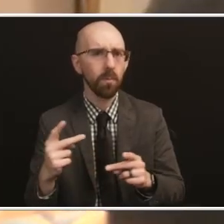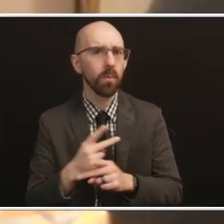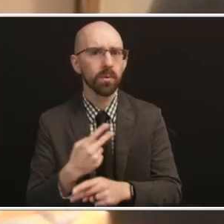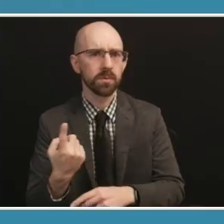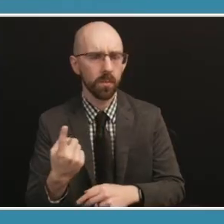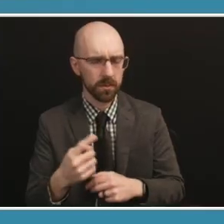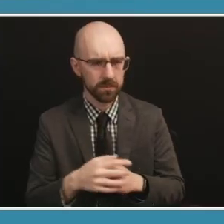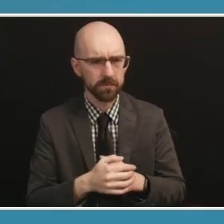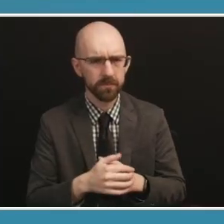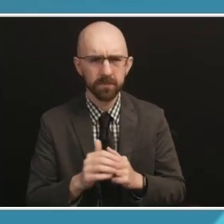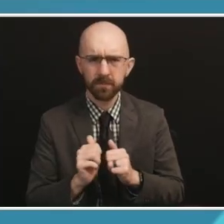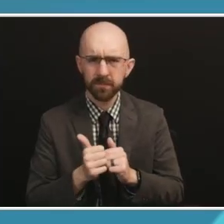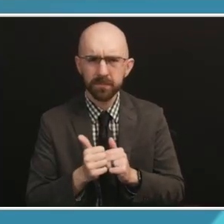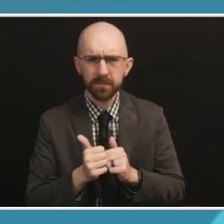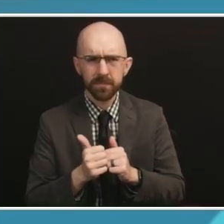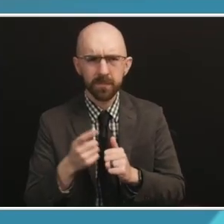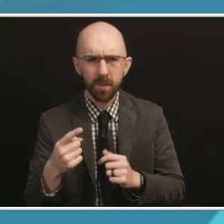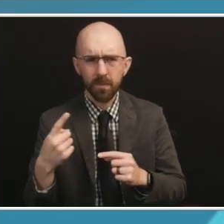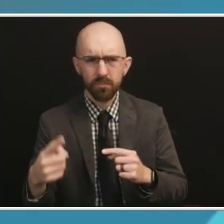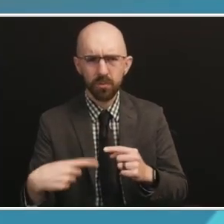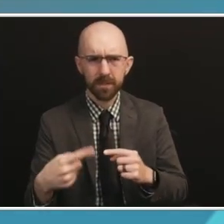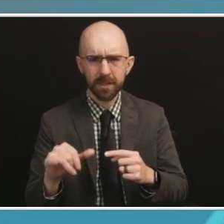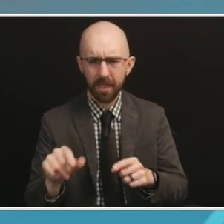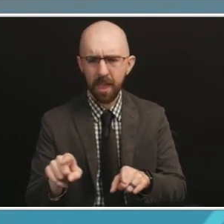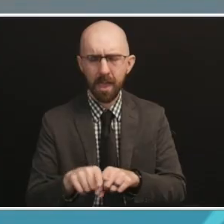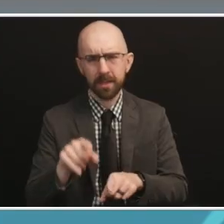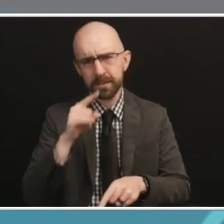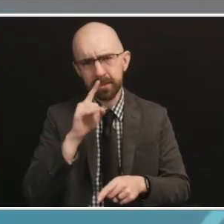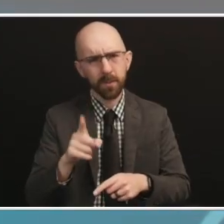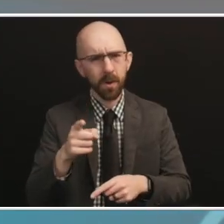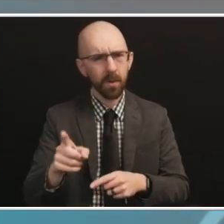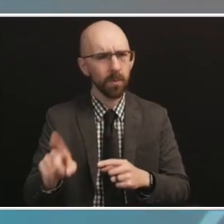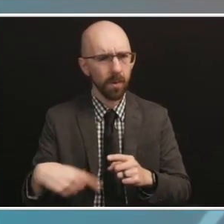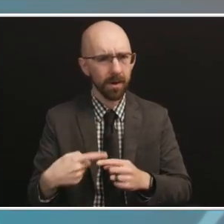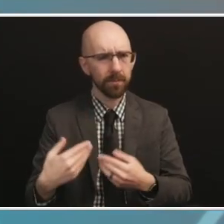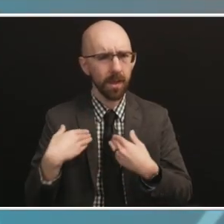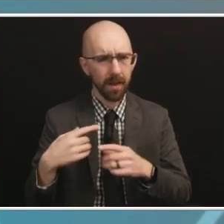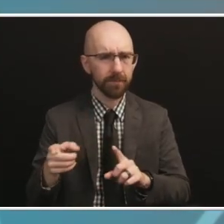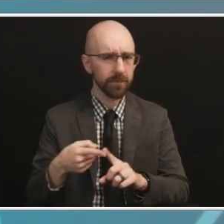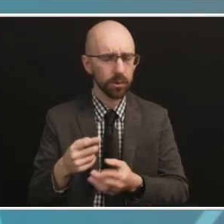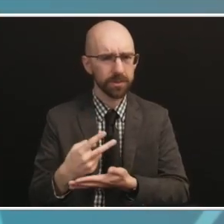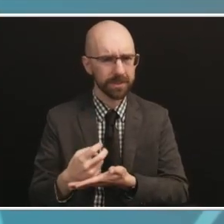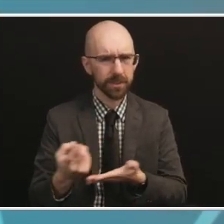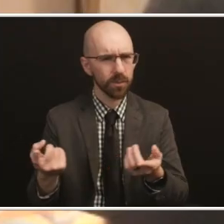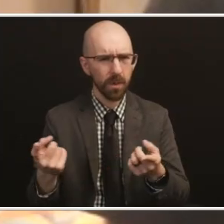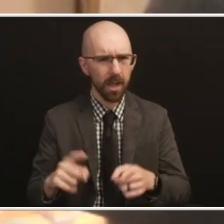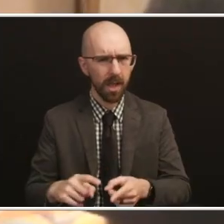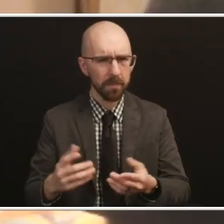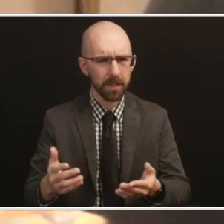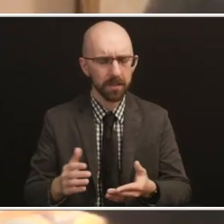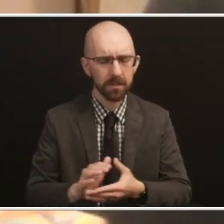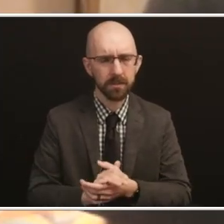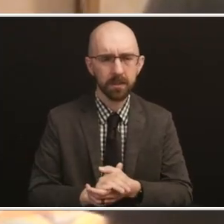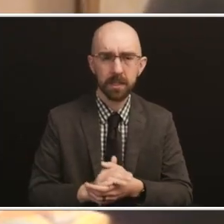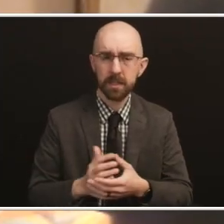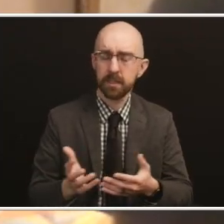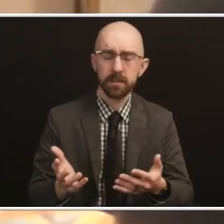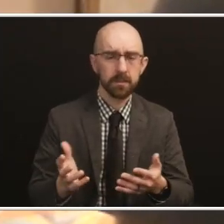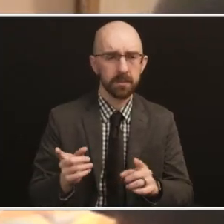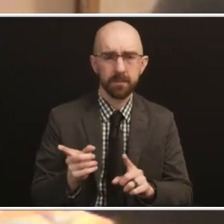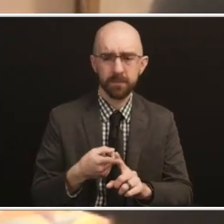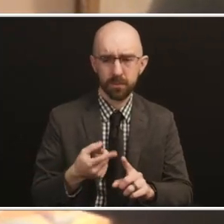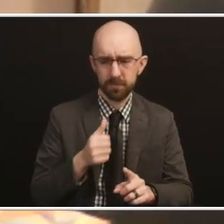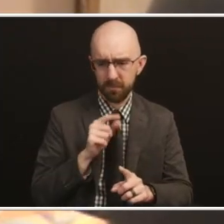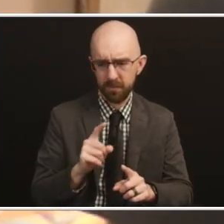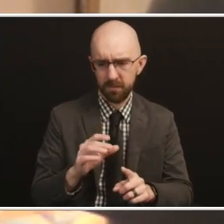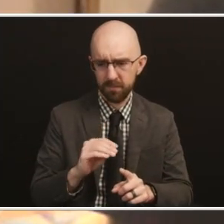did you process that as a kid? Where were you when you had your first seizure? What happened? The first one, I'm not